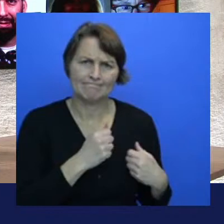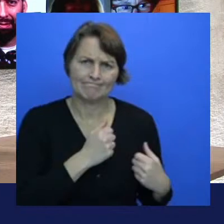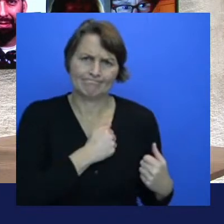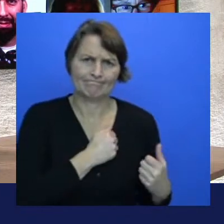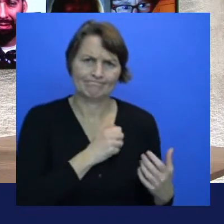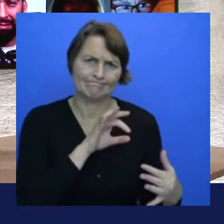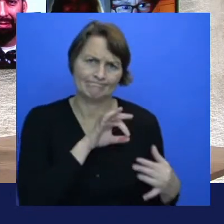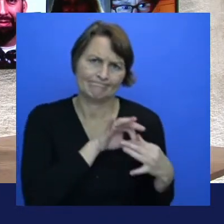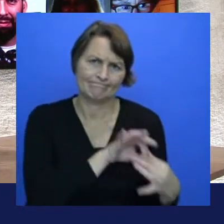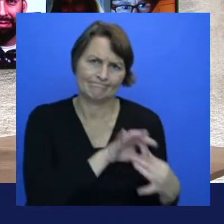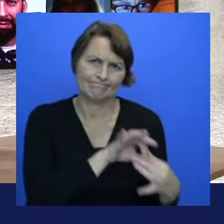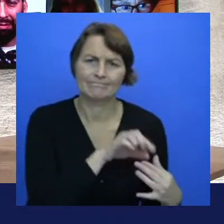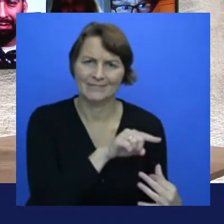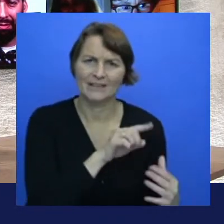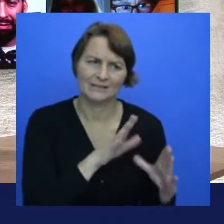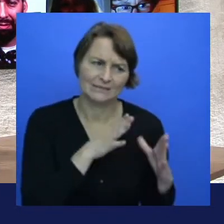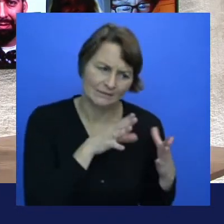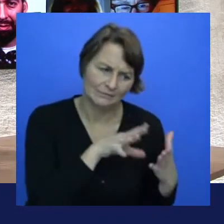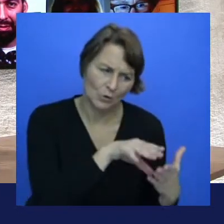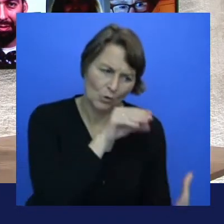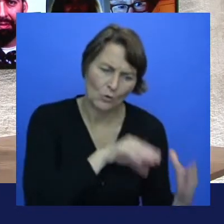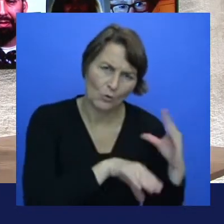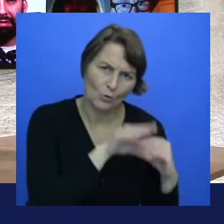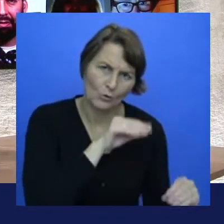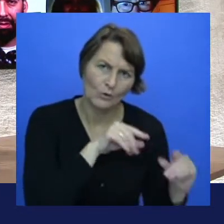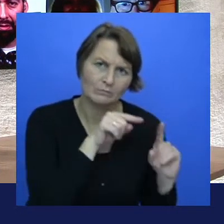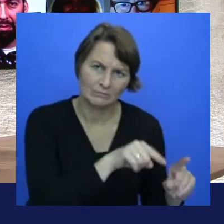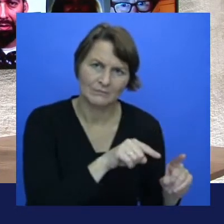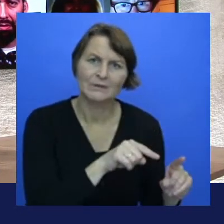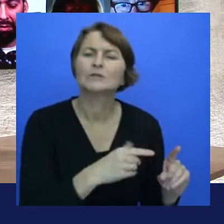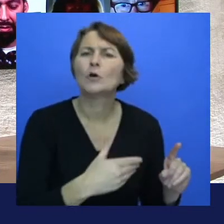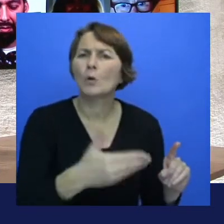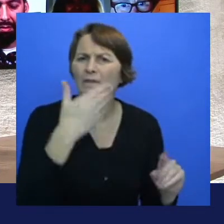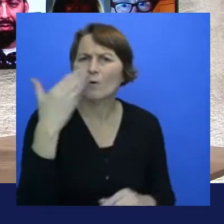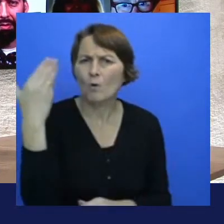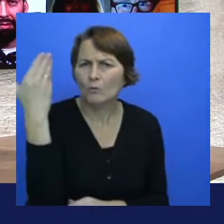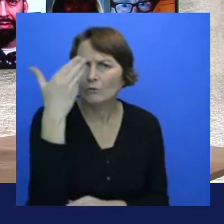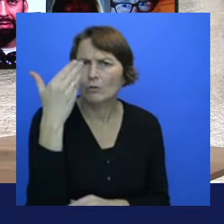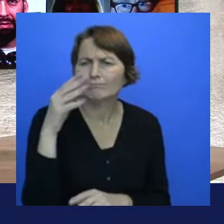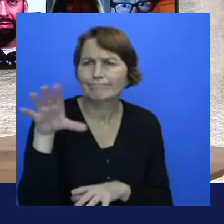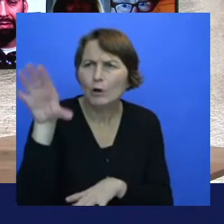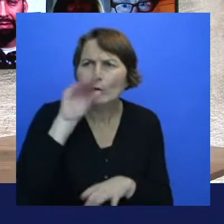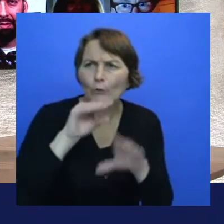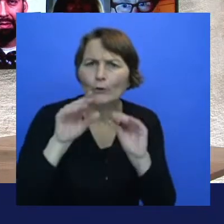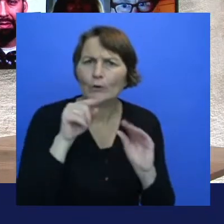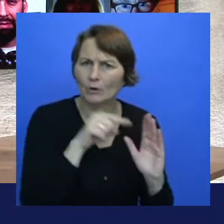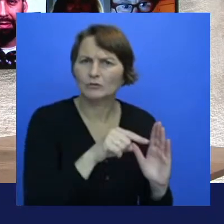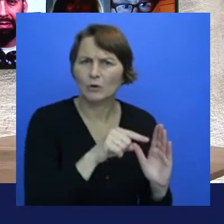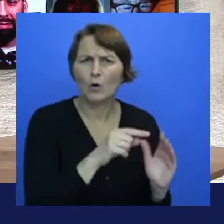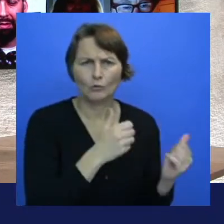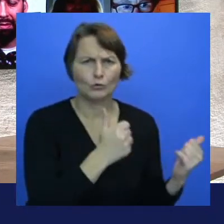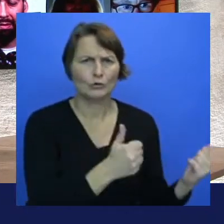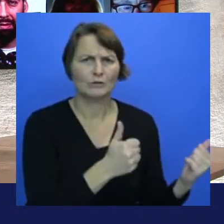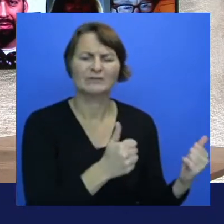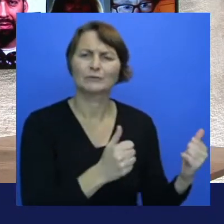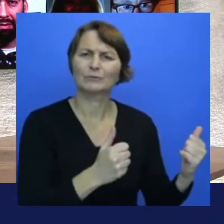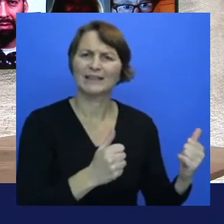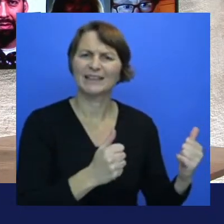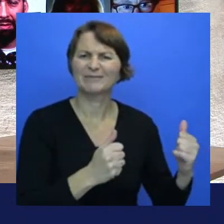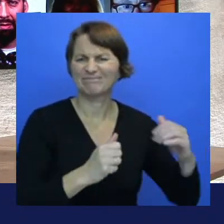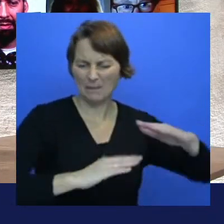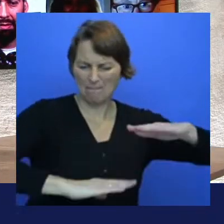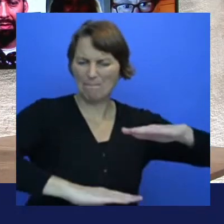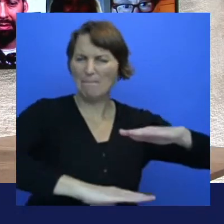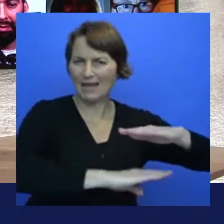Because my undergrad is in computer science, so we had those courses. So I kind of had that base level